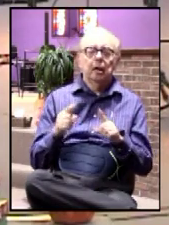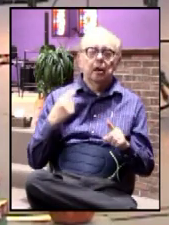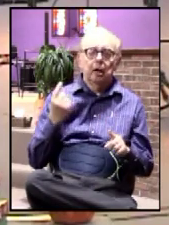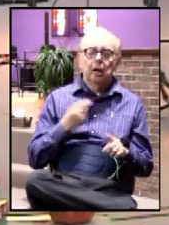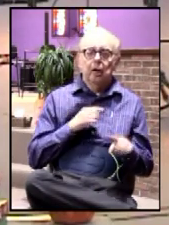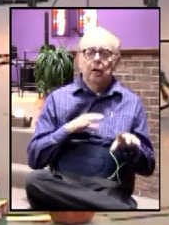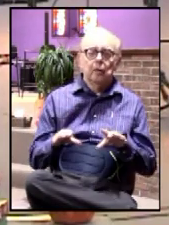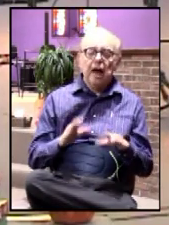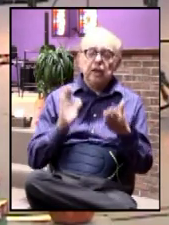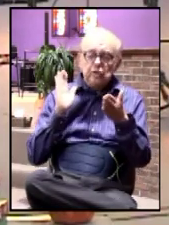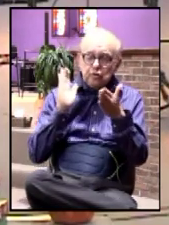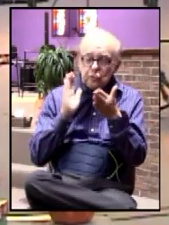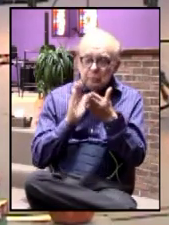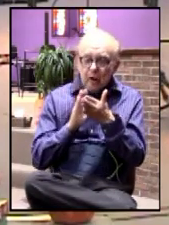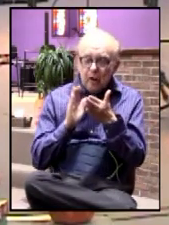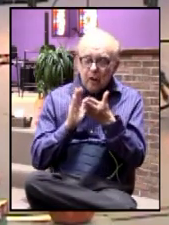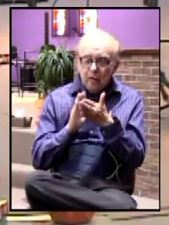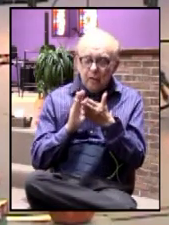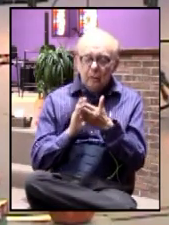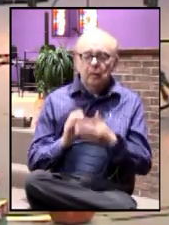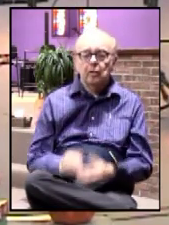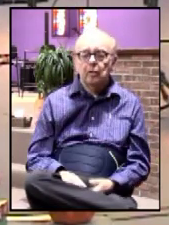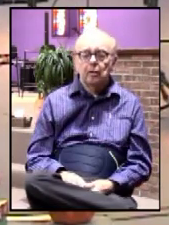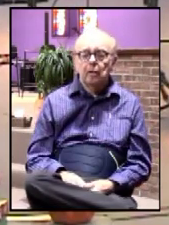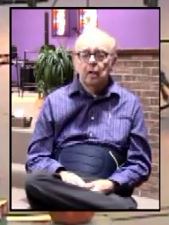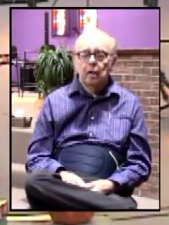but we've got to act small.